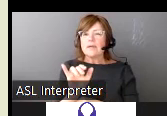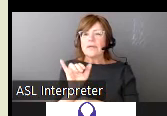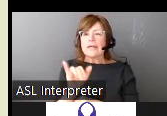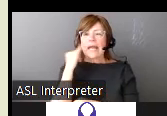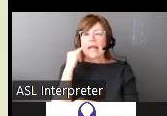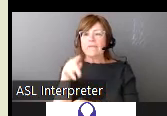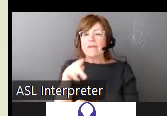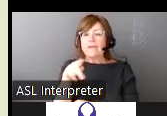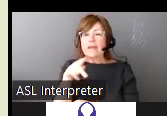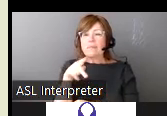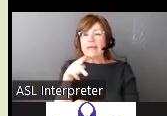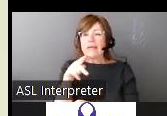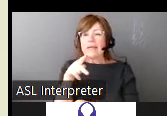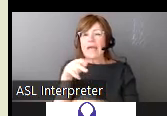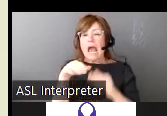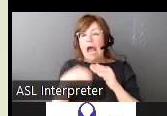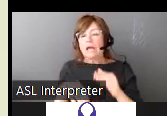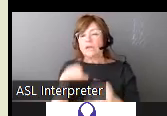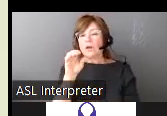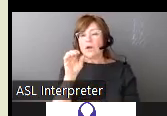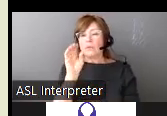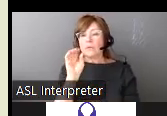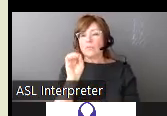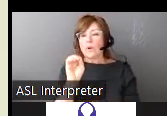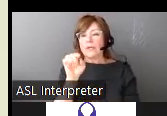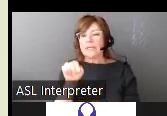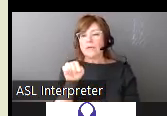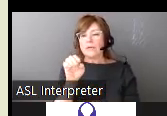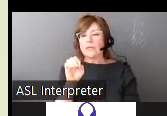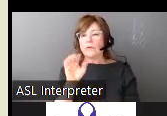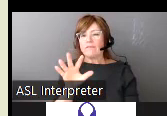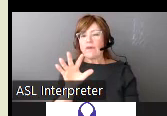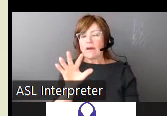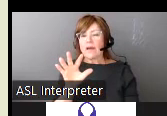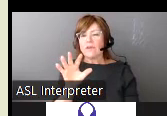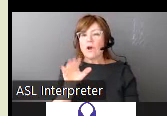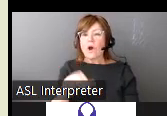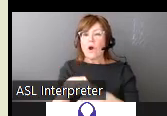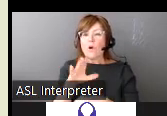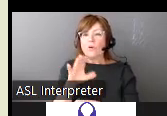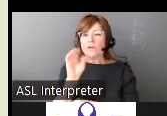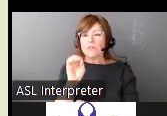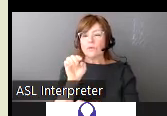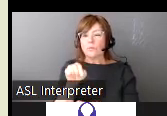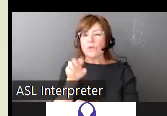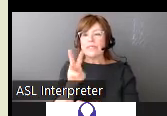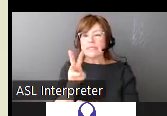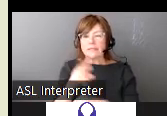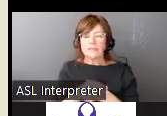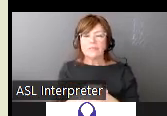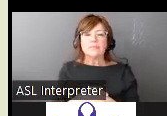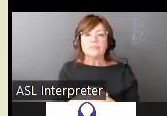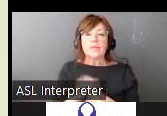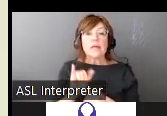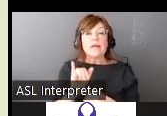than 0.05 and the Cohen's d value is larger than 0.6. So this